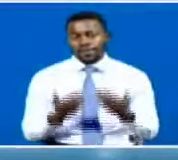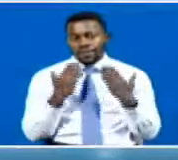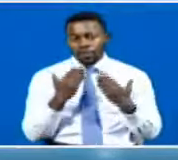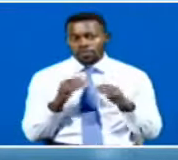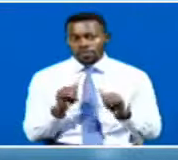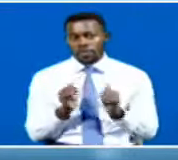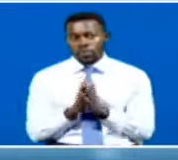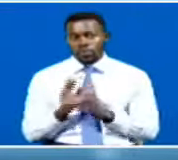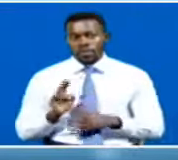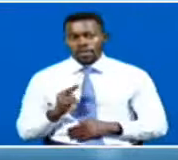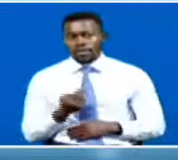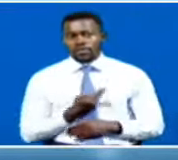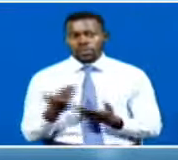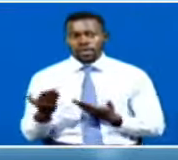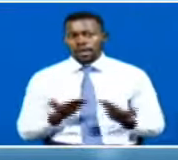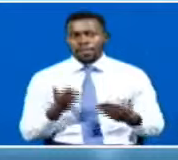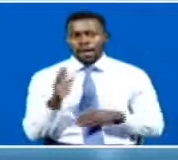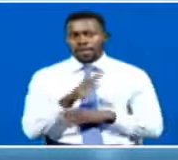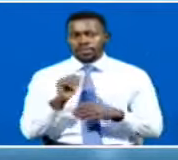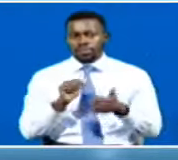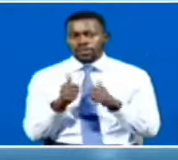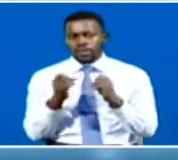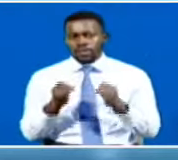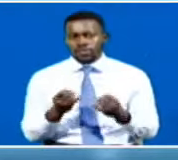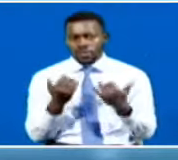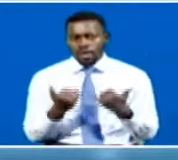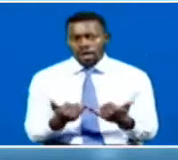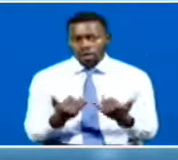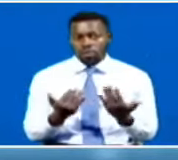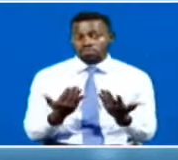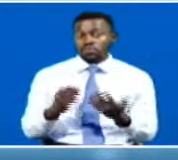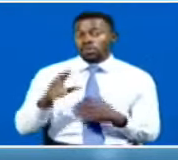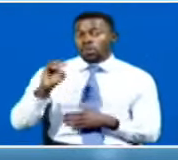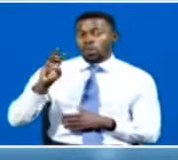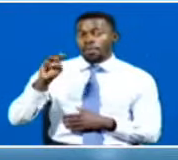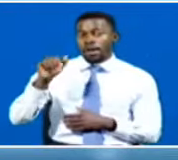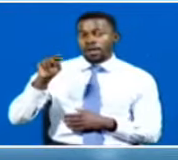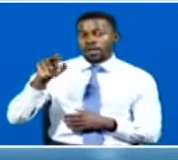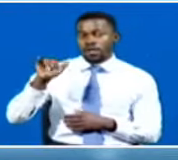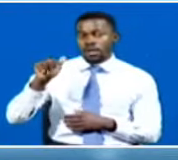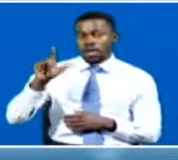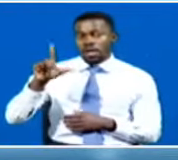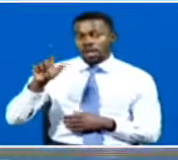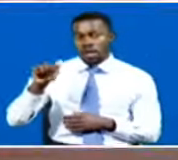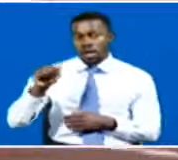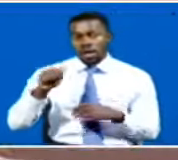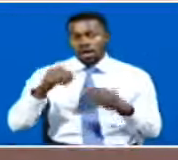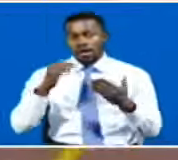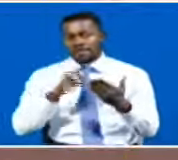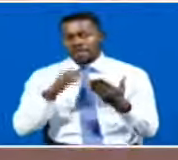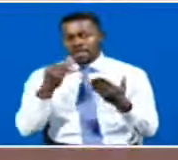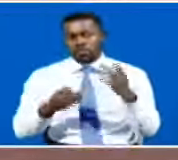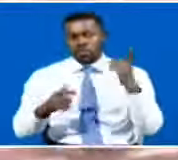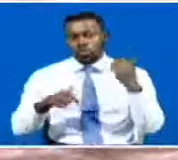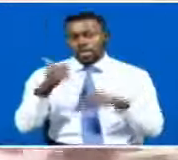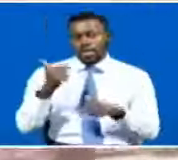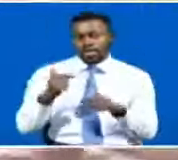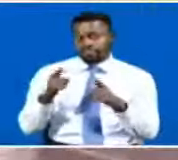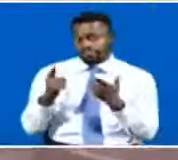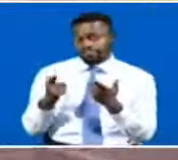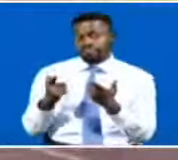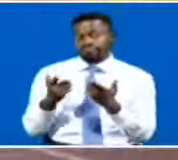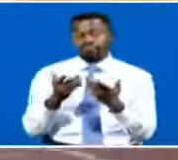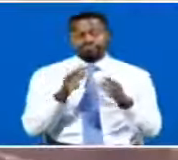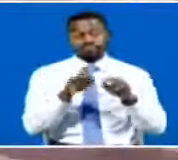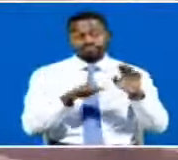Thank you for watching Weekend Prime. Welcome back. And now let's get sporty. Ferdinand Omura Omanyala failed to win the Kipkeino Classic race for the first time